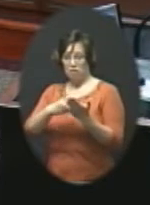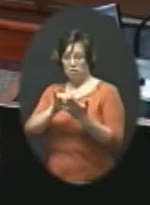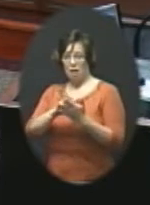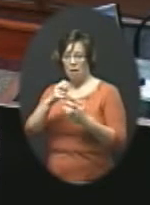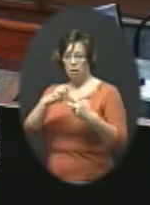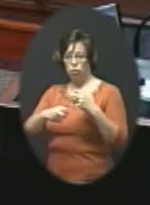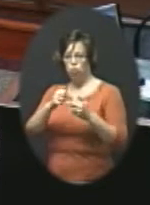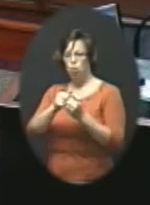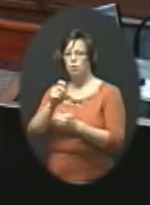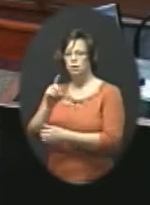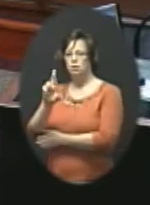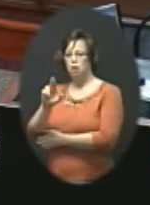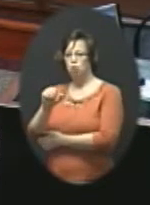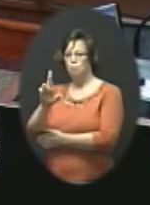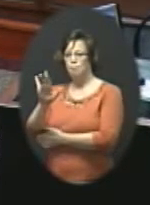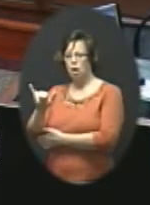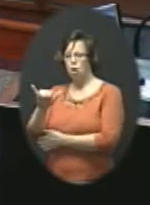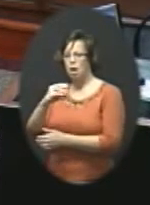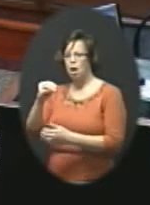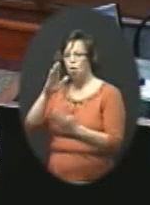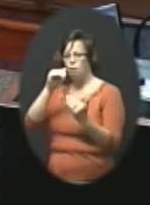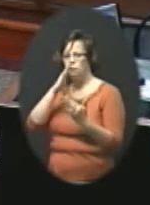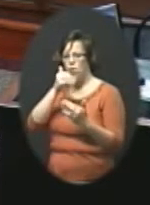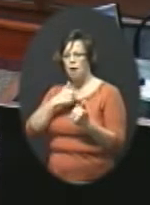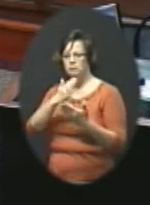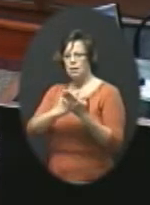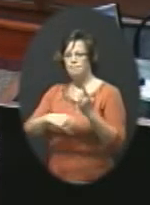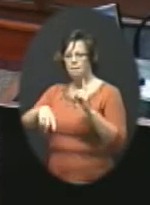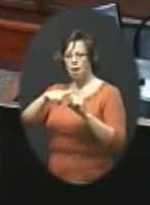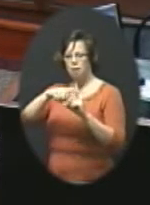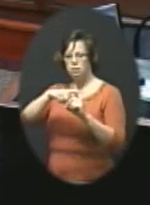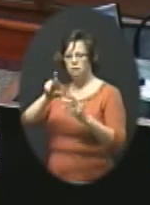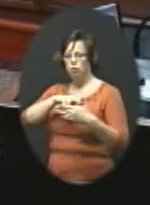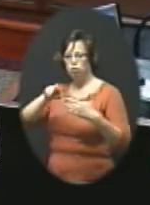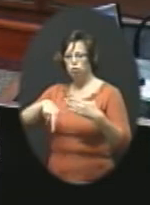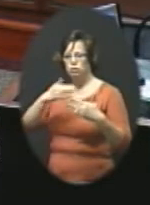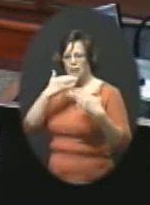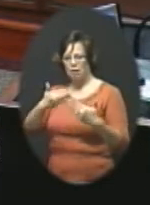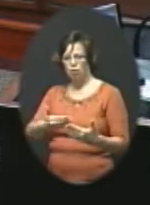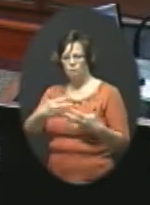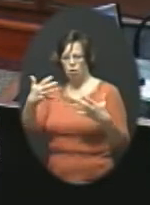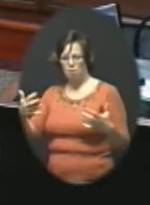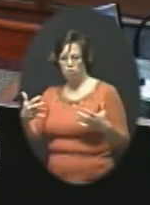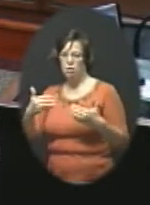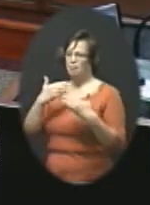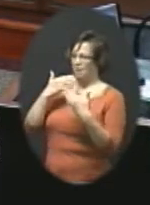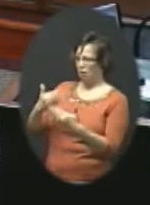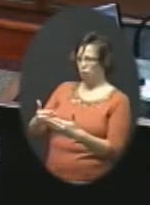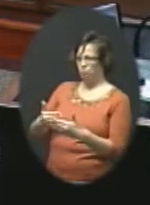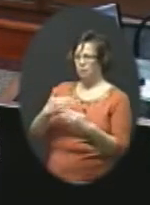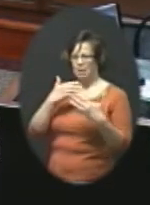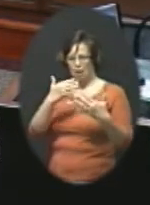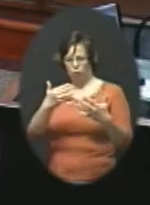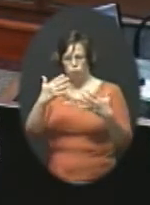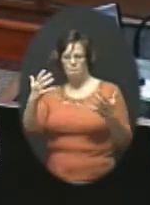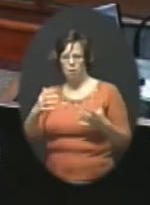with Dr. Barry, and hopefully we'll have some positive results. Thank you very much. Thank you. Thanks so much.